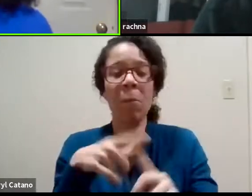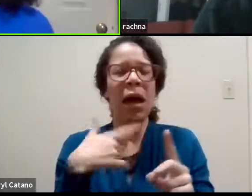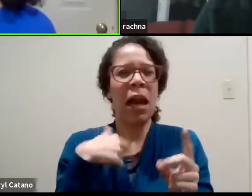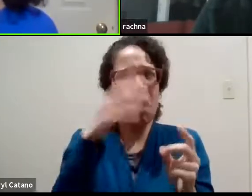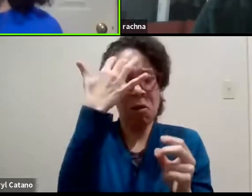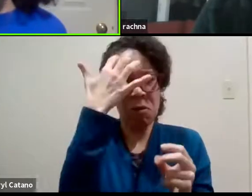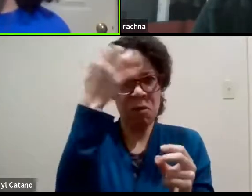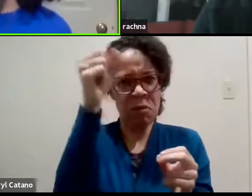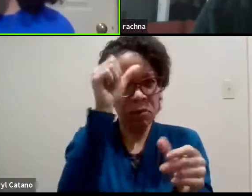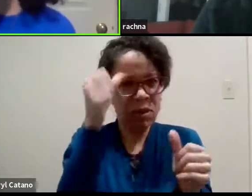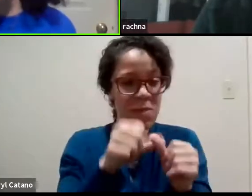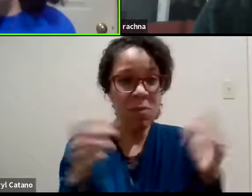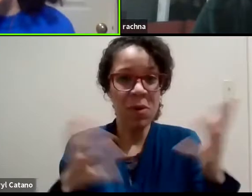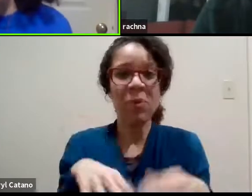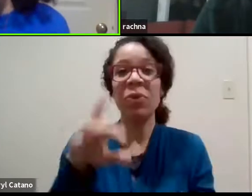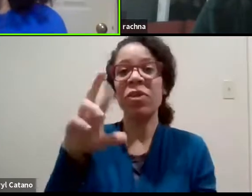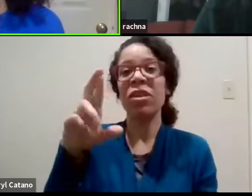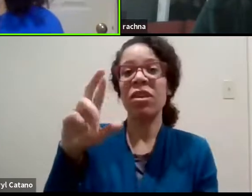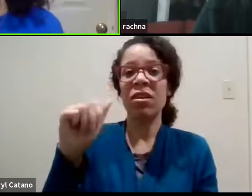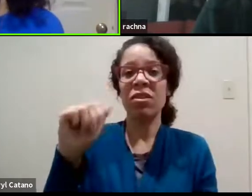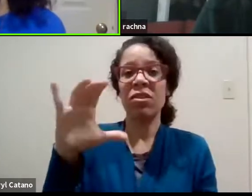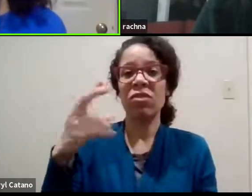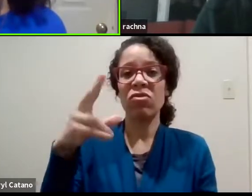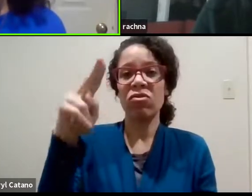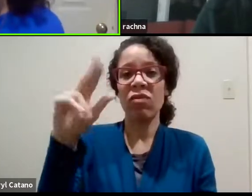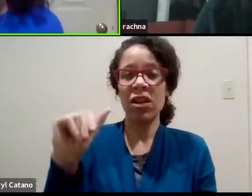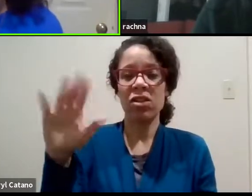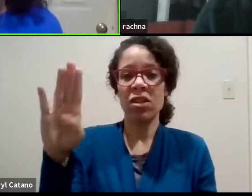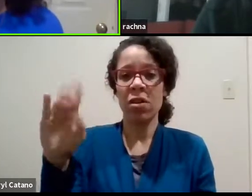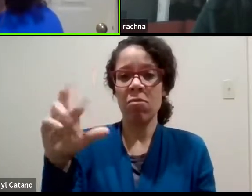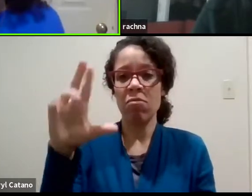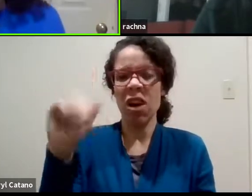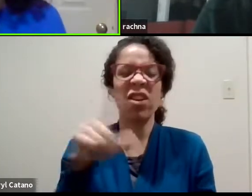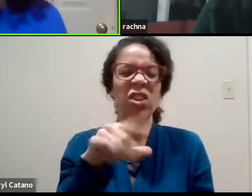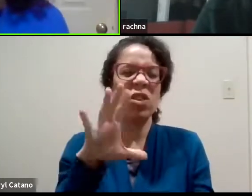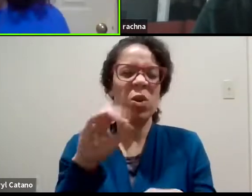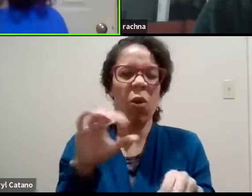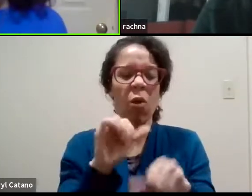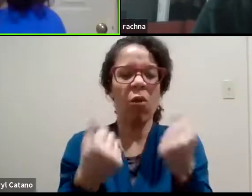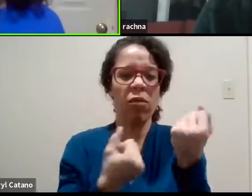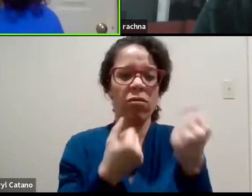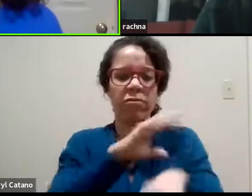is that, uh, Raj Navarria is a co-founder of MindWell Psychology.